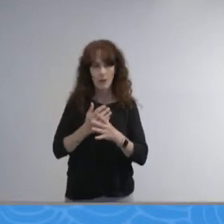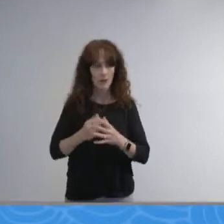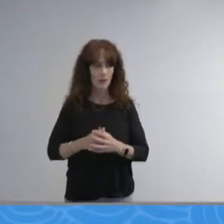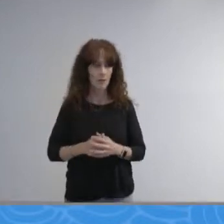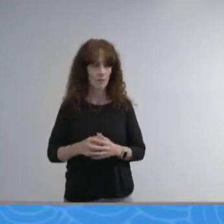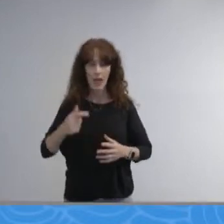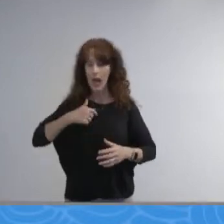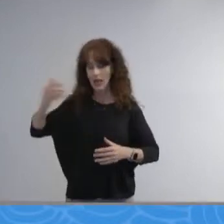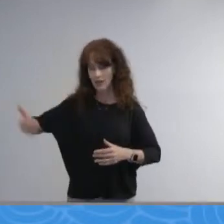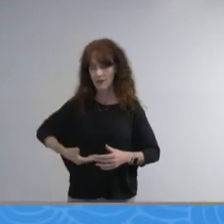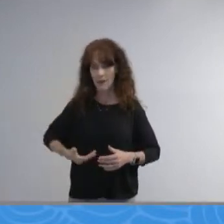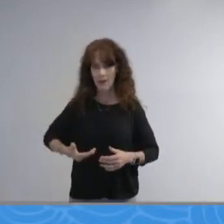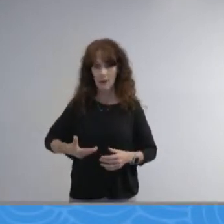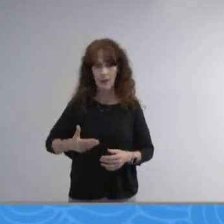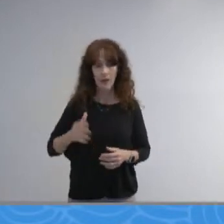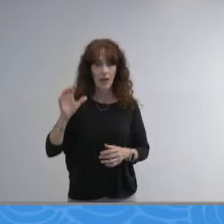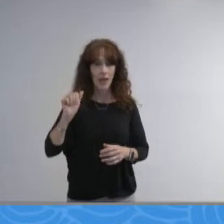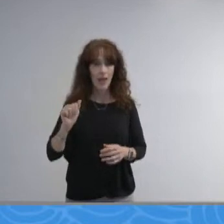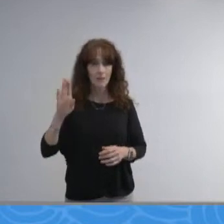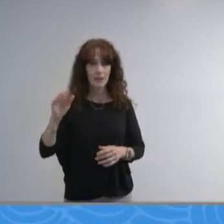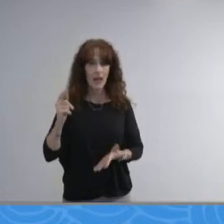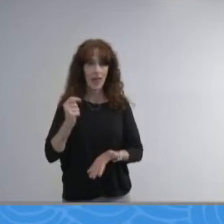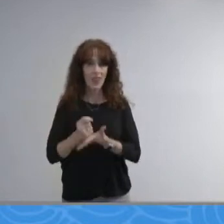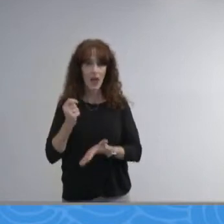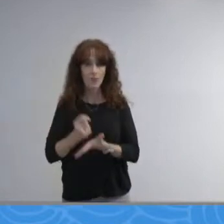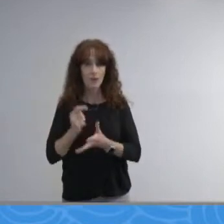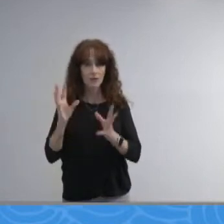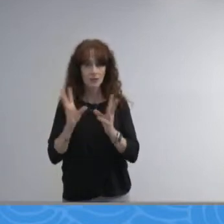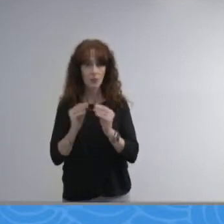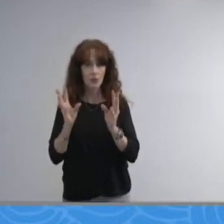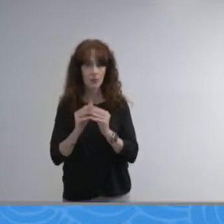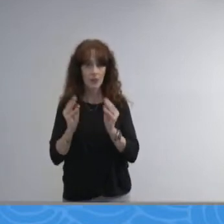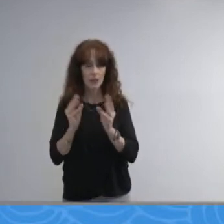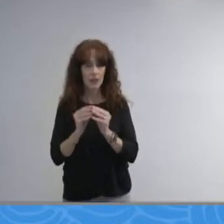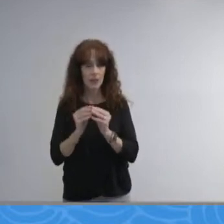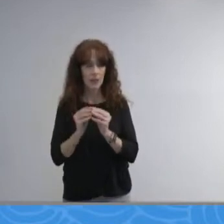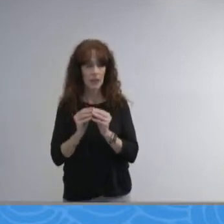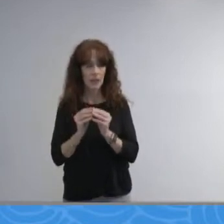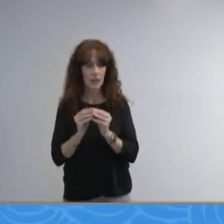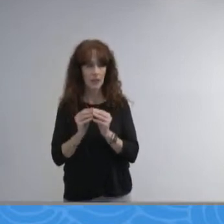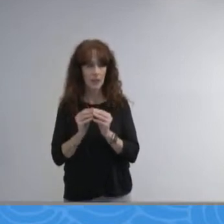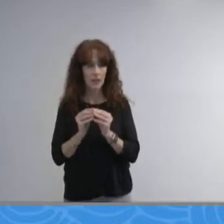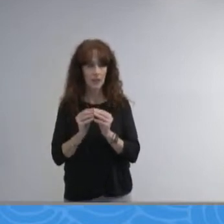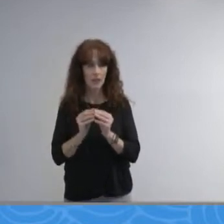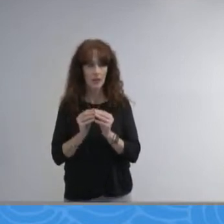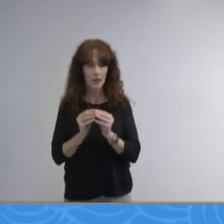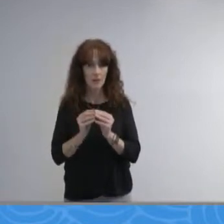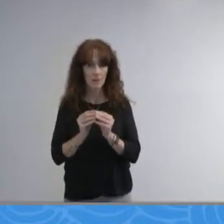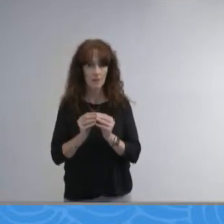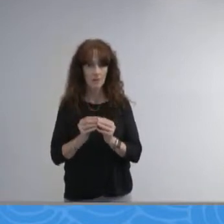I invited our ABA therapist to the meeting. ABA therapist